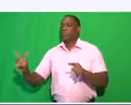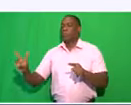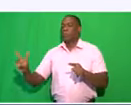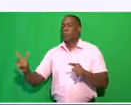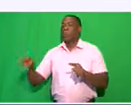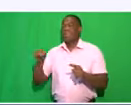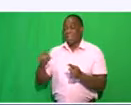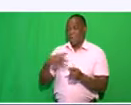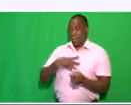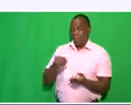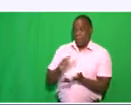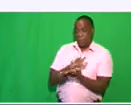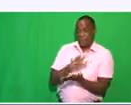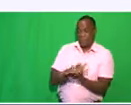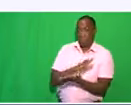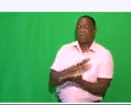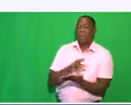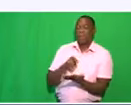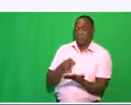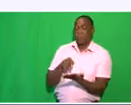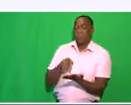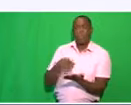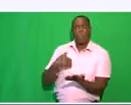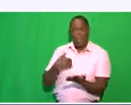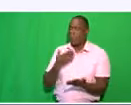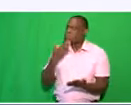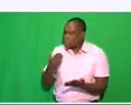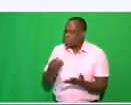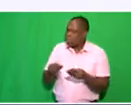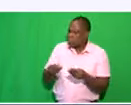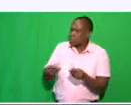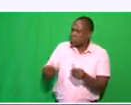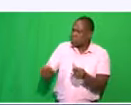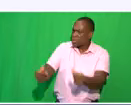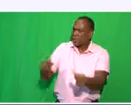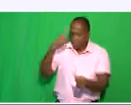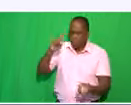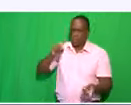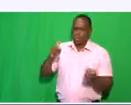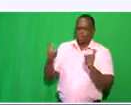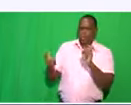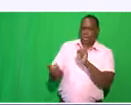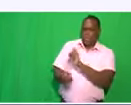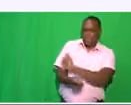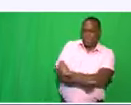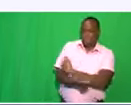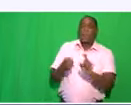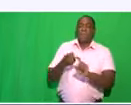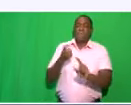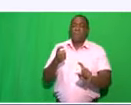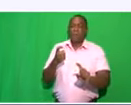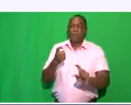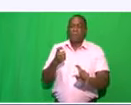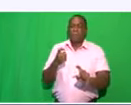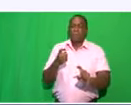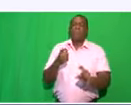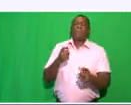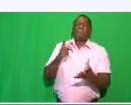Paper, there were some workable solutions for the transition from primary to secondary school,